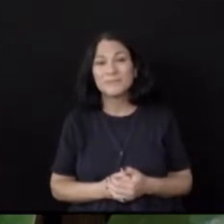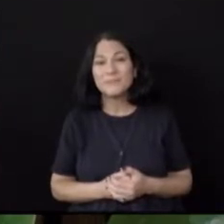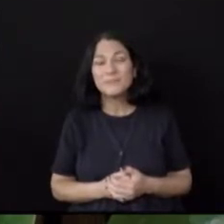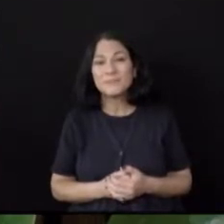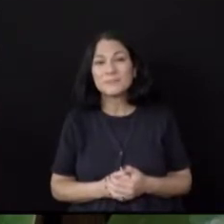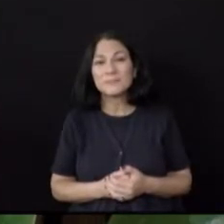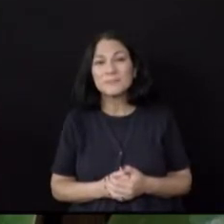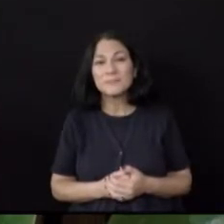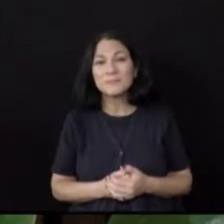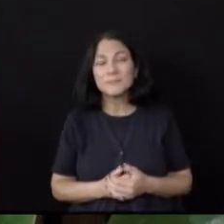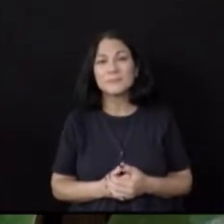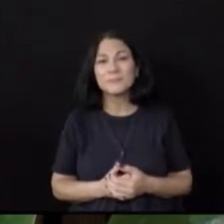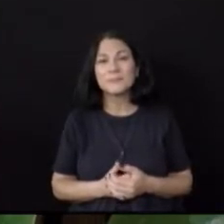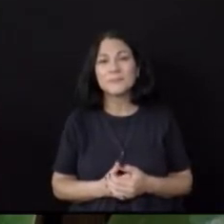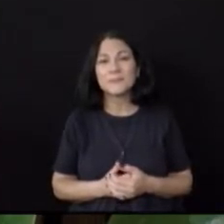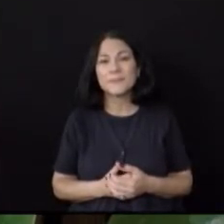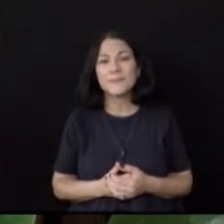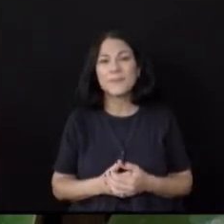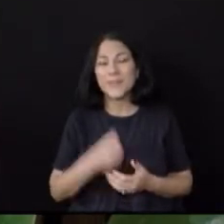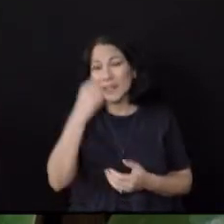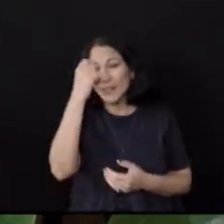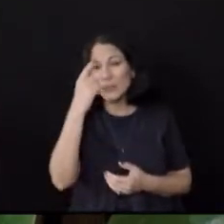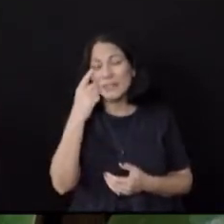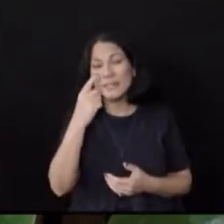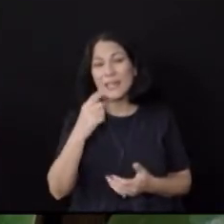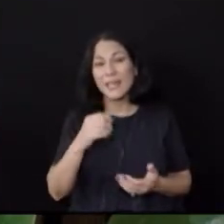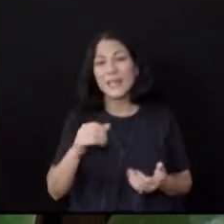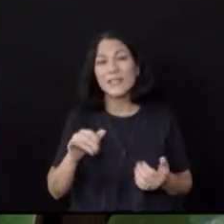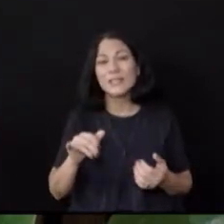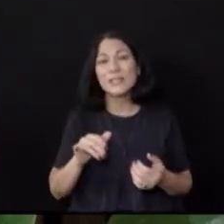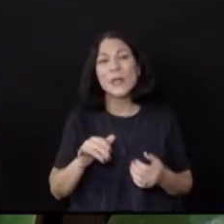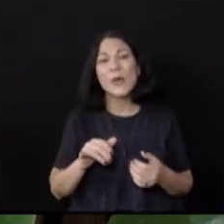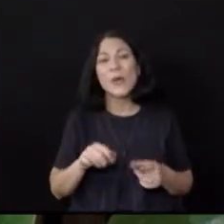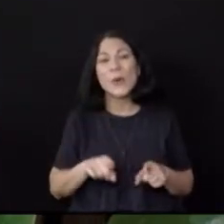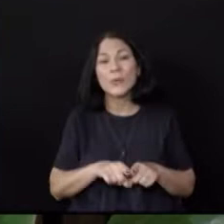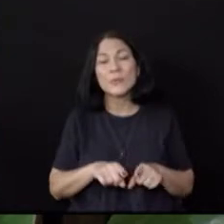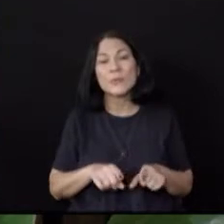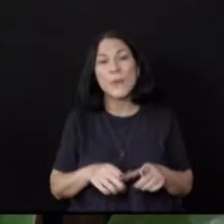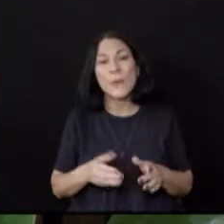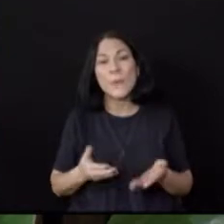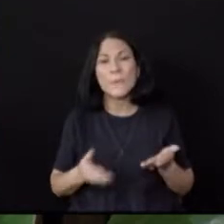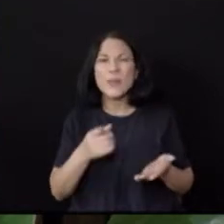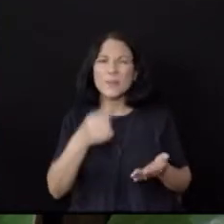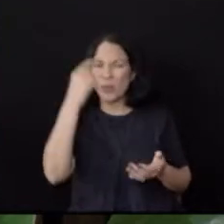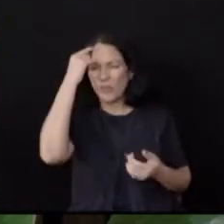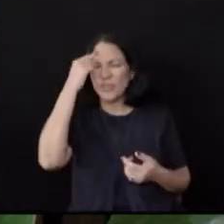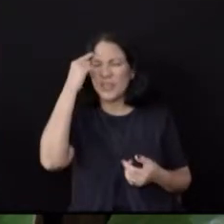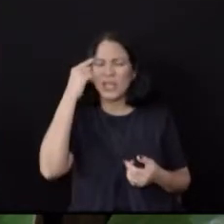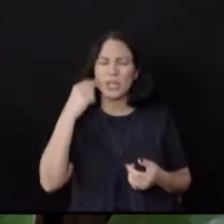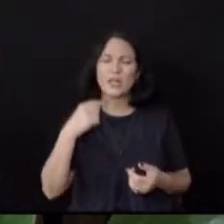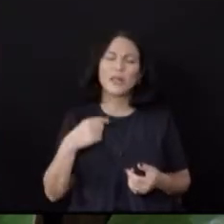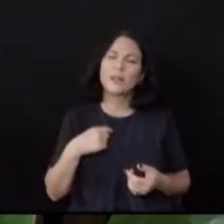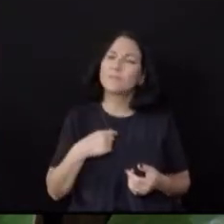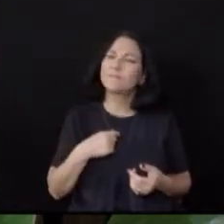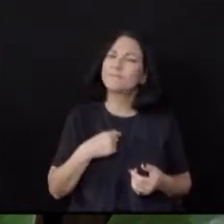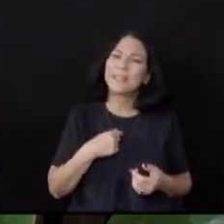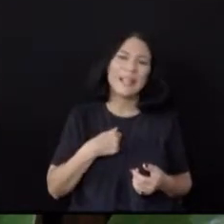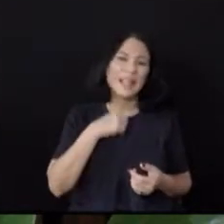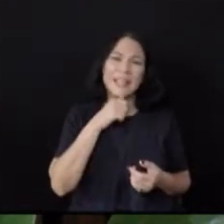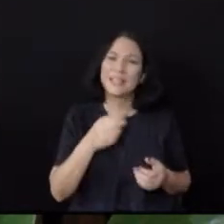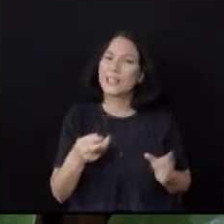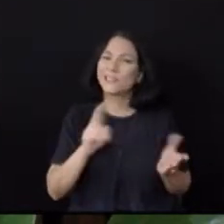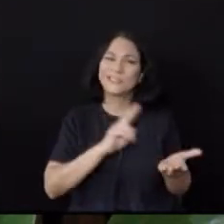Hear what else we have to understand here. You may be somebody who's thinking, well, Ben, listen to me. That's not what I signed up